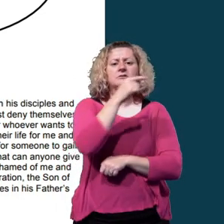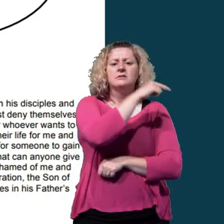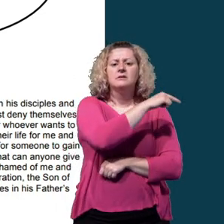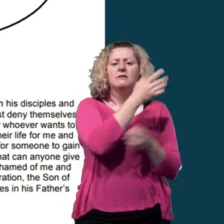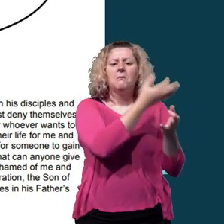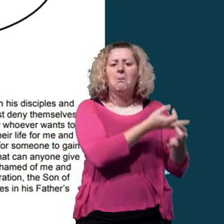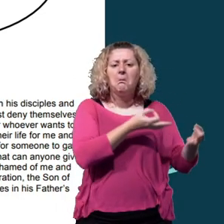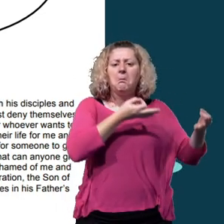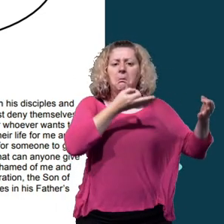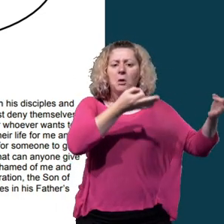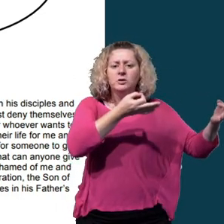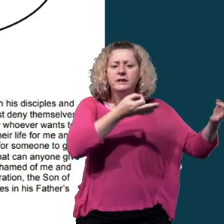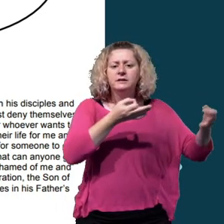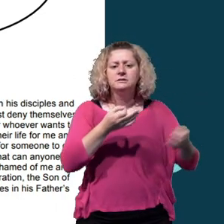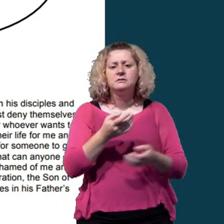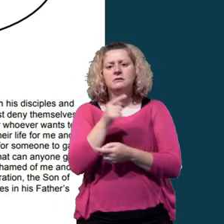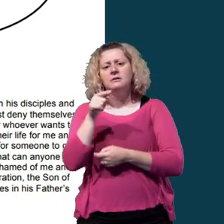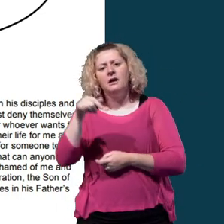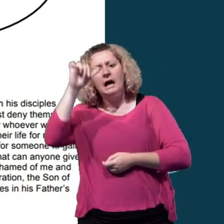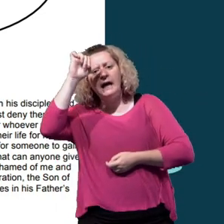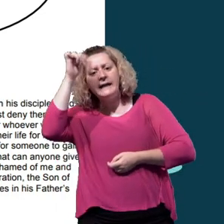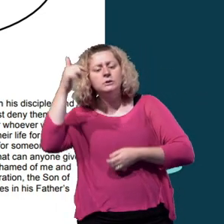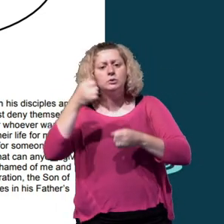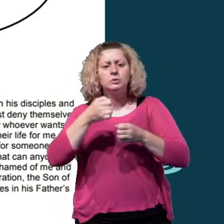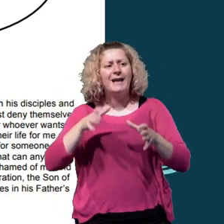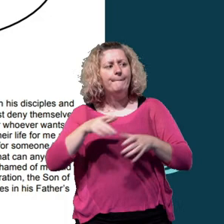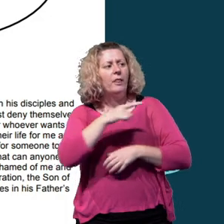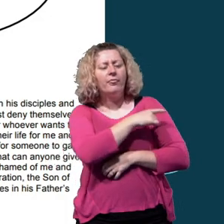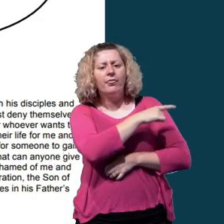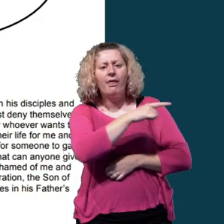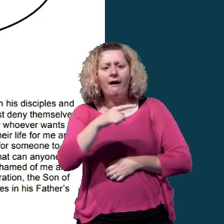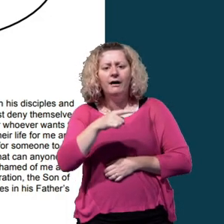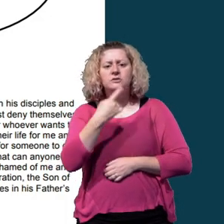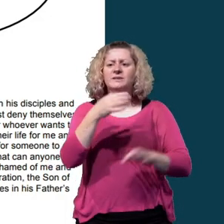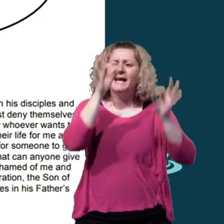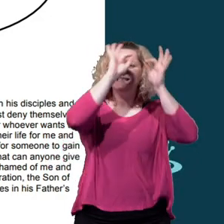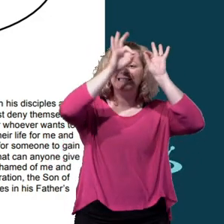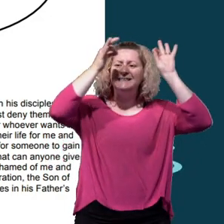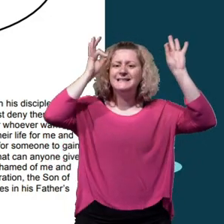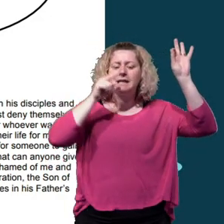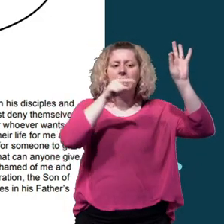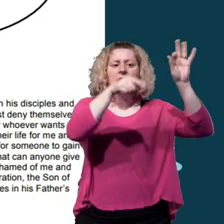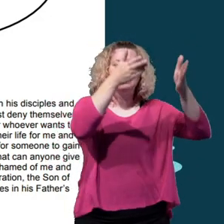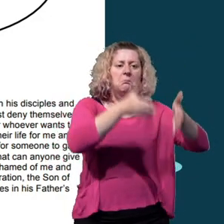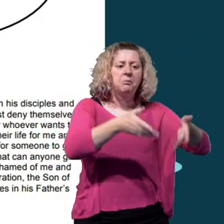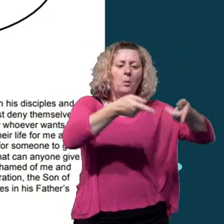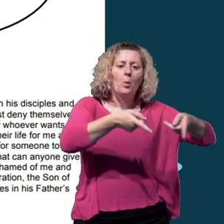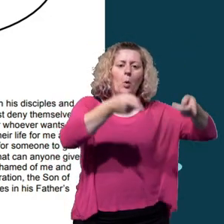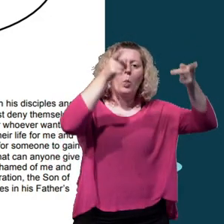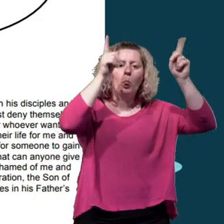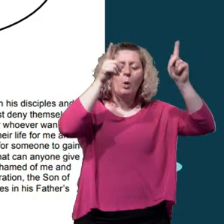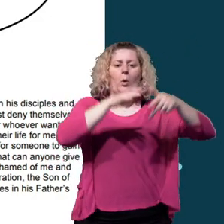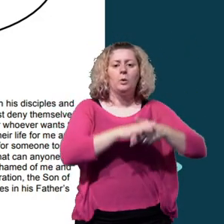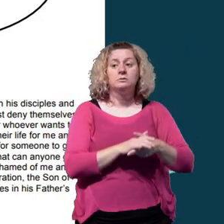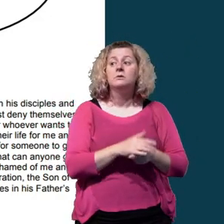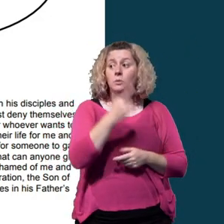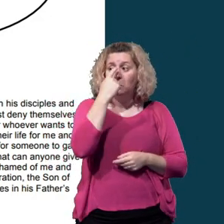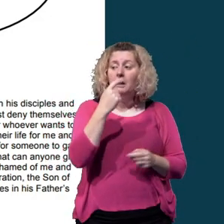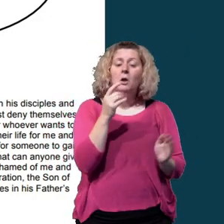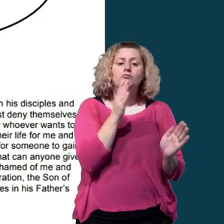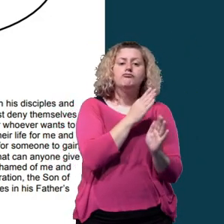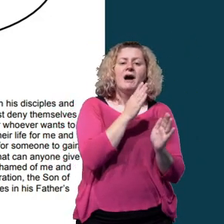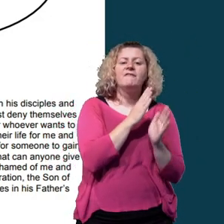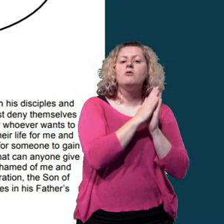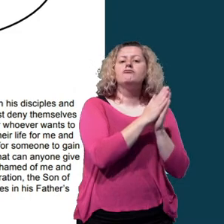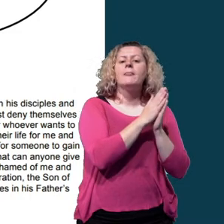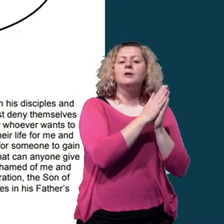which is why they called it after Caesar, to say that Caesar is Lord. That's the public truth. You can have your private religion, but you